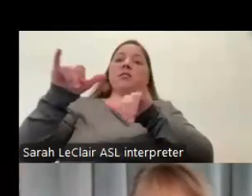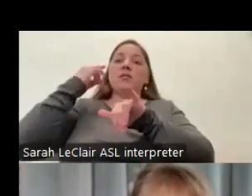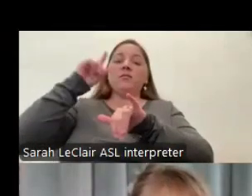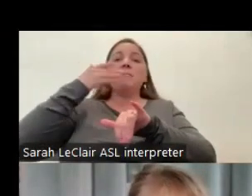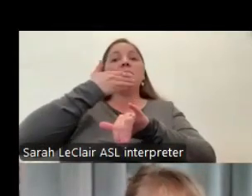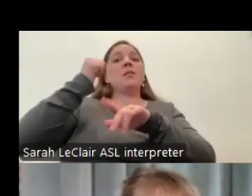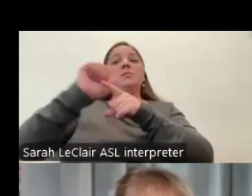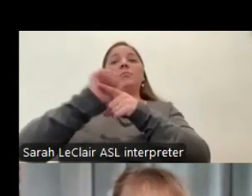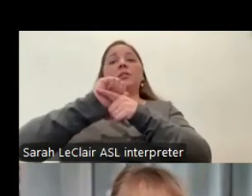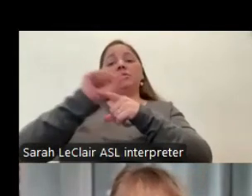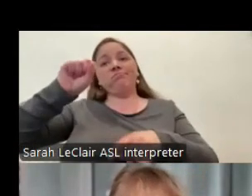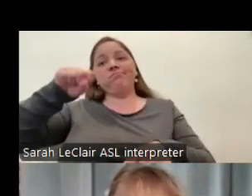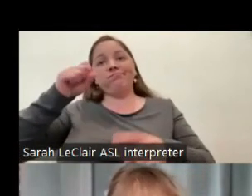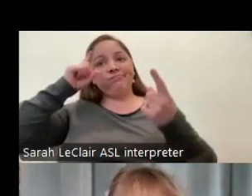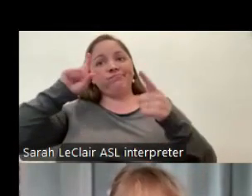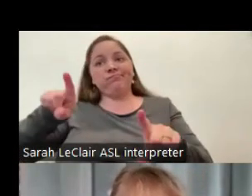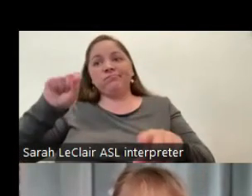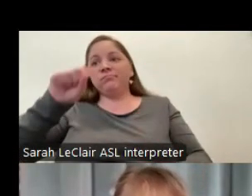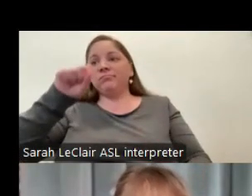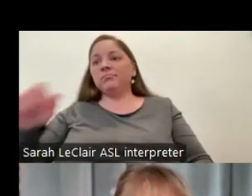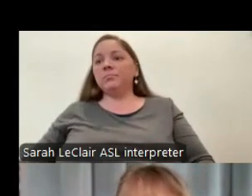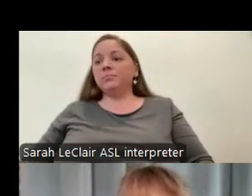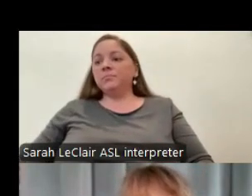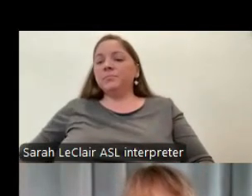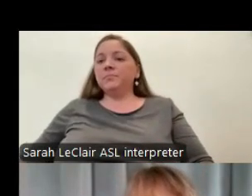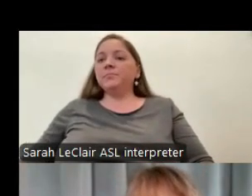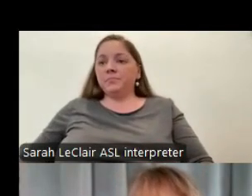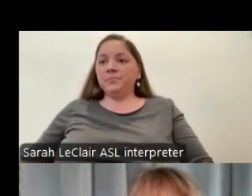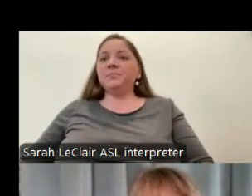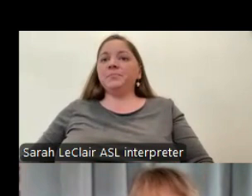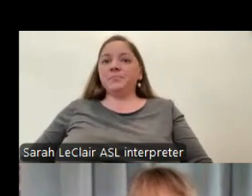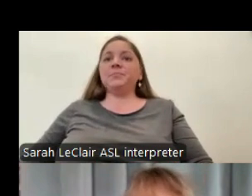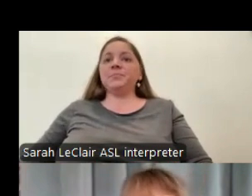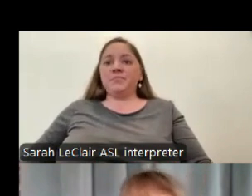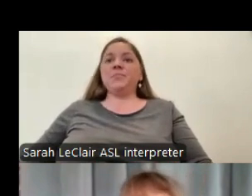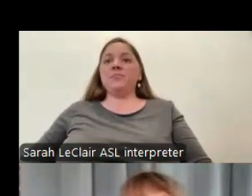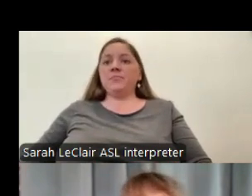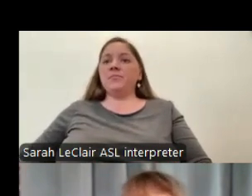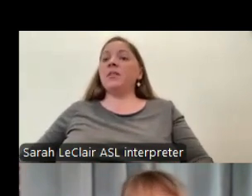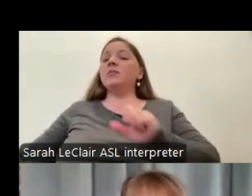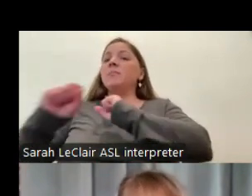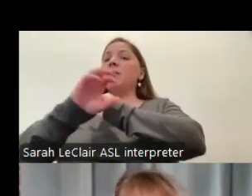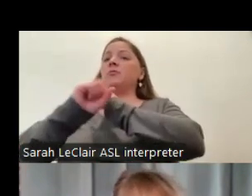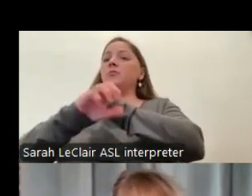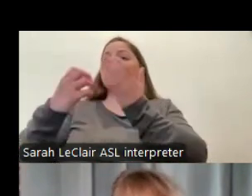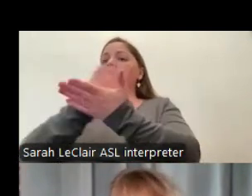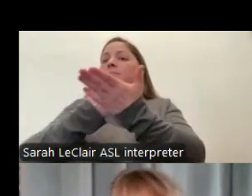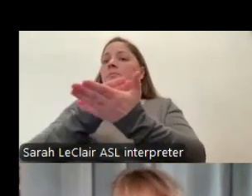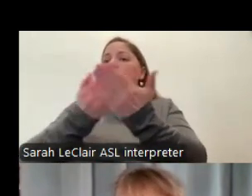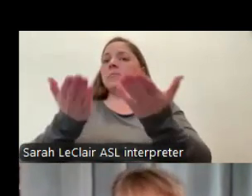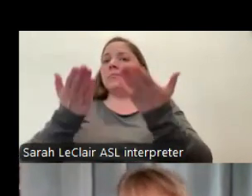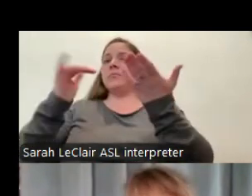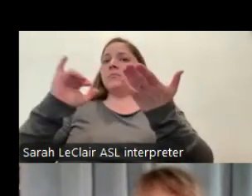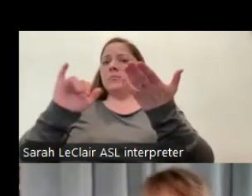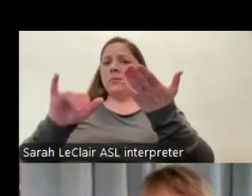So absolutely. These are the levels of the sponsorships. And just so I'm clear, Natalie, this is mostly for businesses.